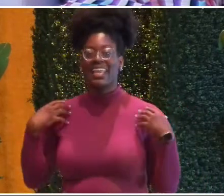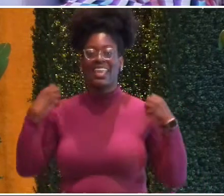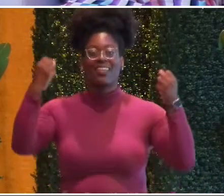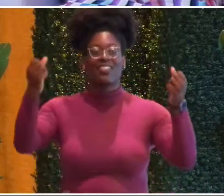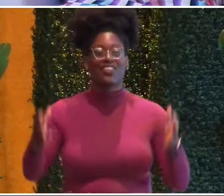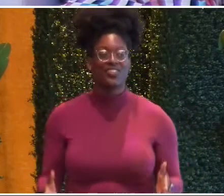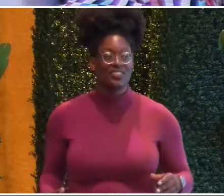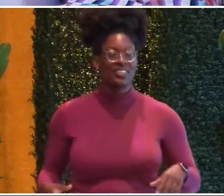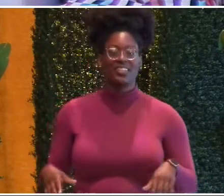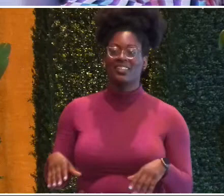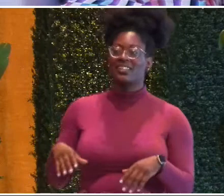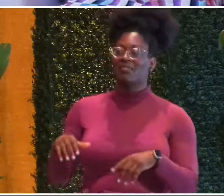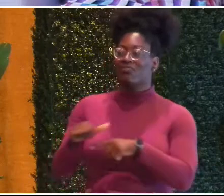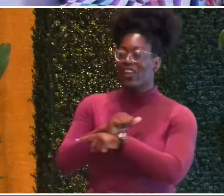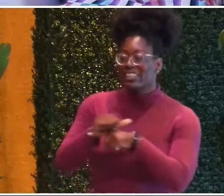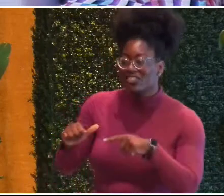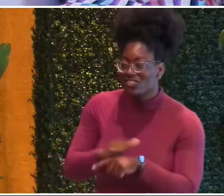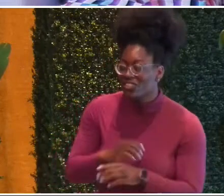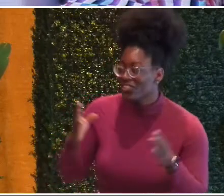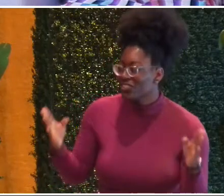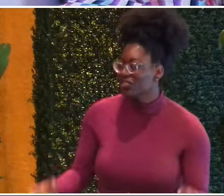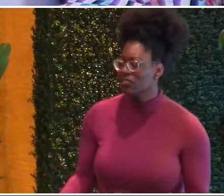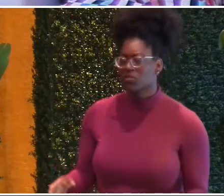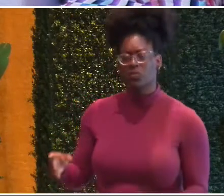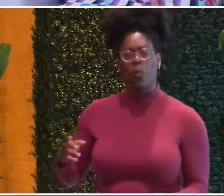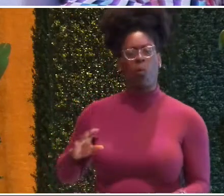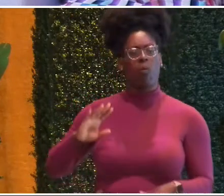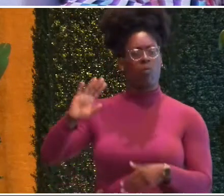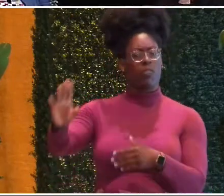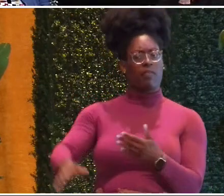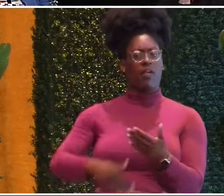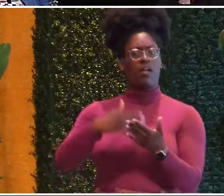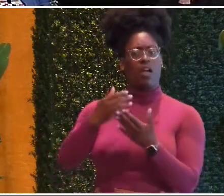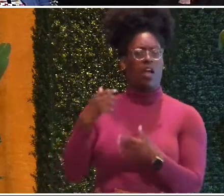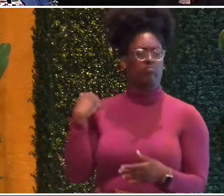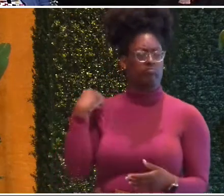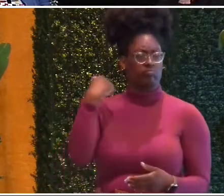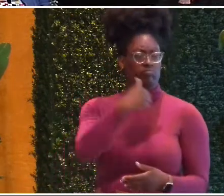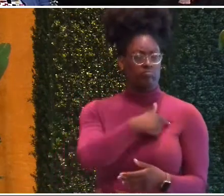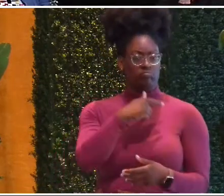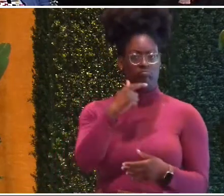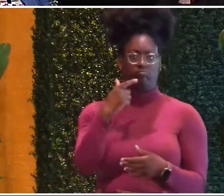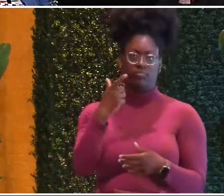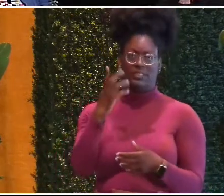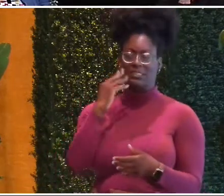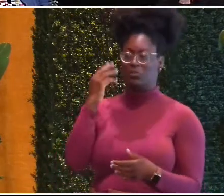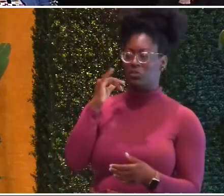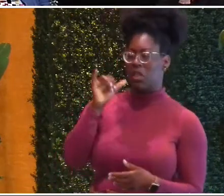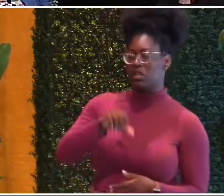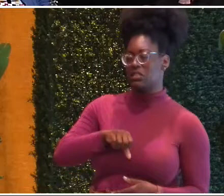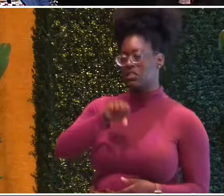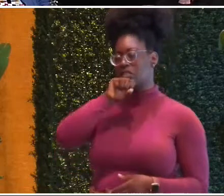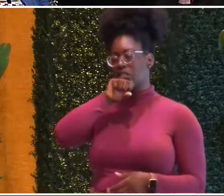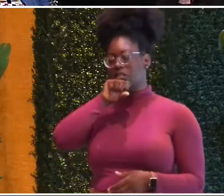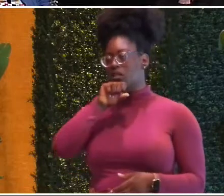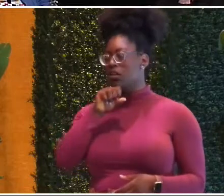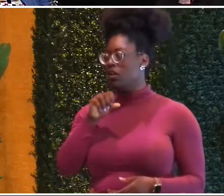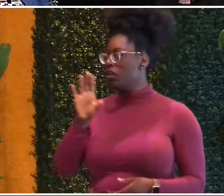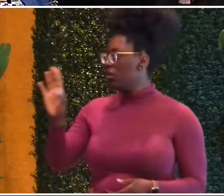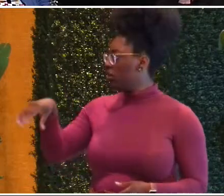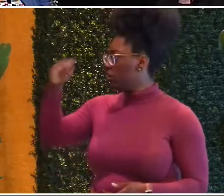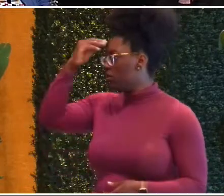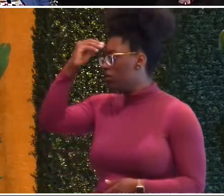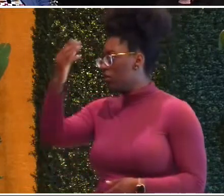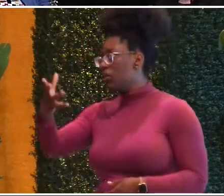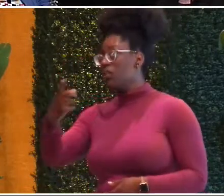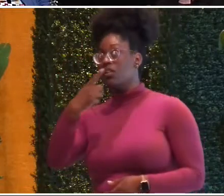these roadblocks doing this work. And I want to hear, still the floodlights are really bright still. And so I just want to name that.